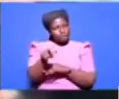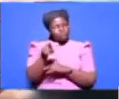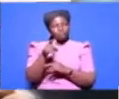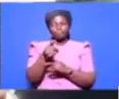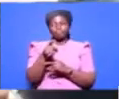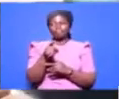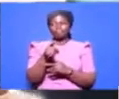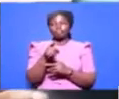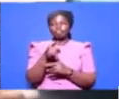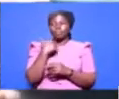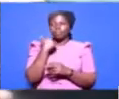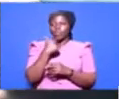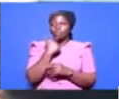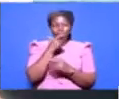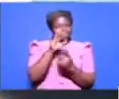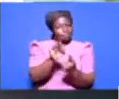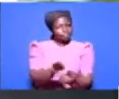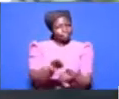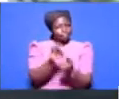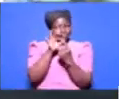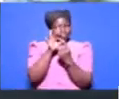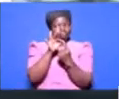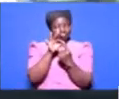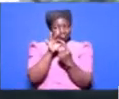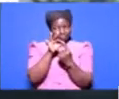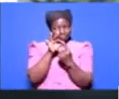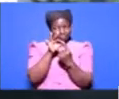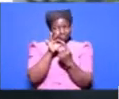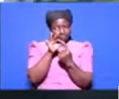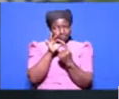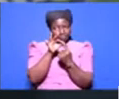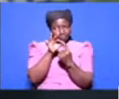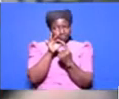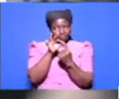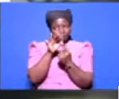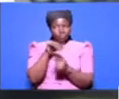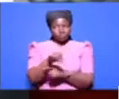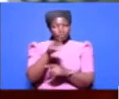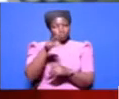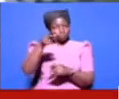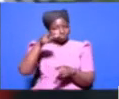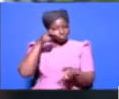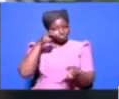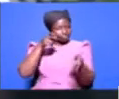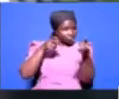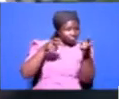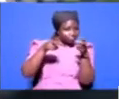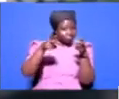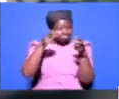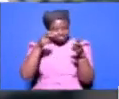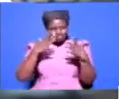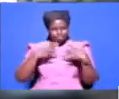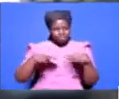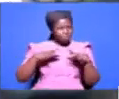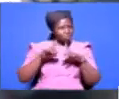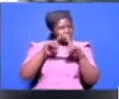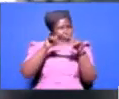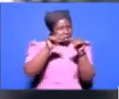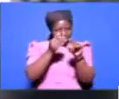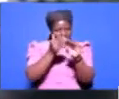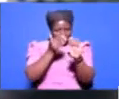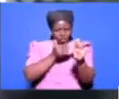that was unique, that he listened to what people were saying before he made a